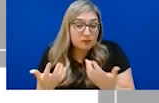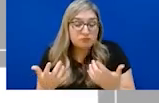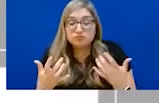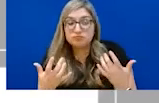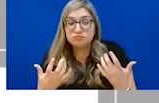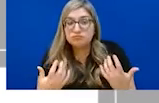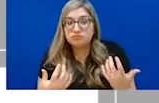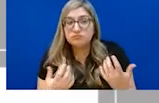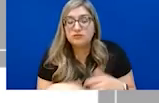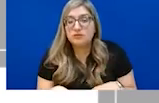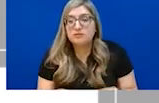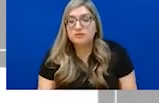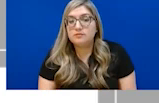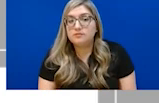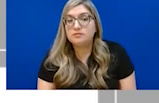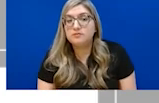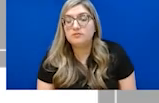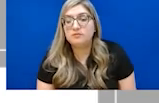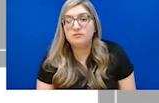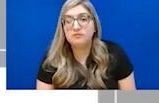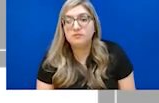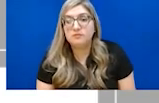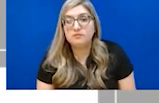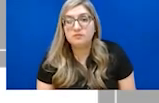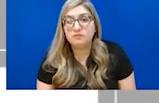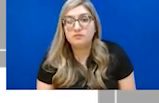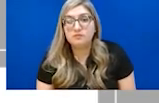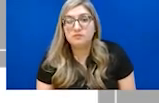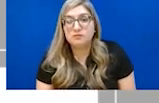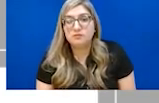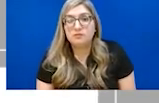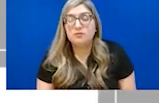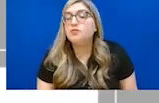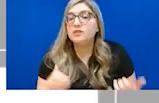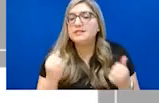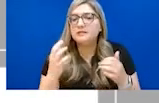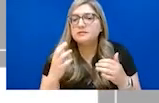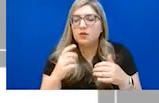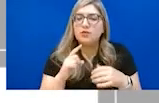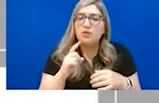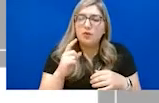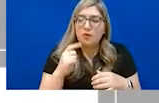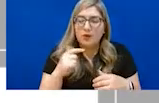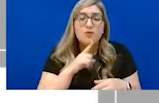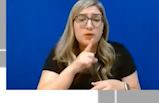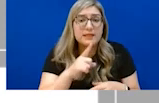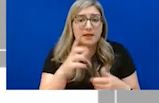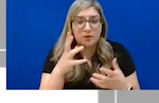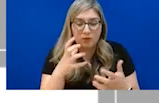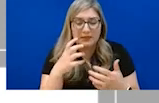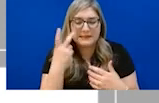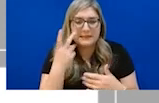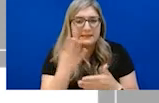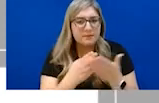students. Including, that they're validated and registered. That's the one that counts. There's others that